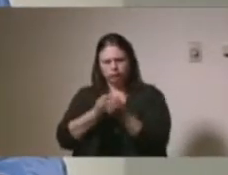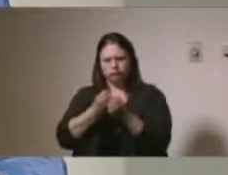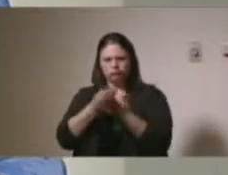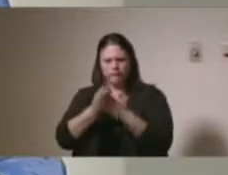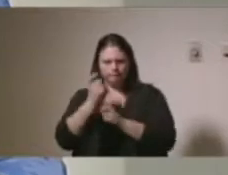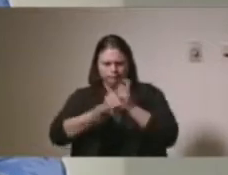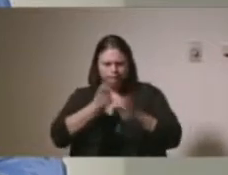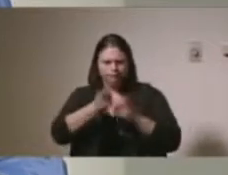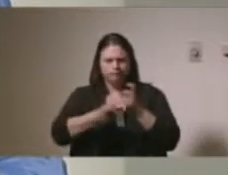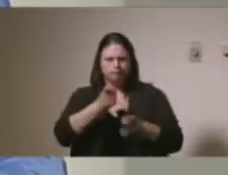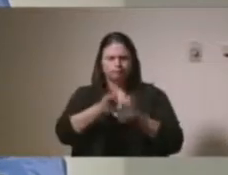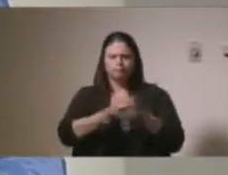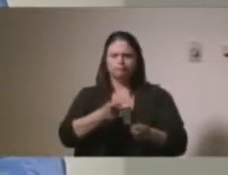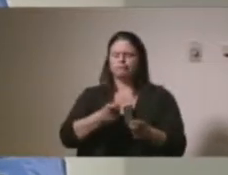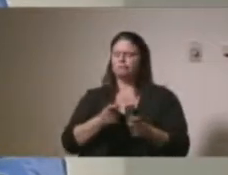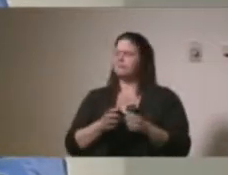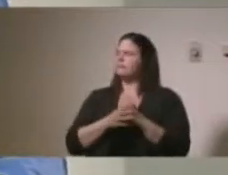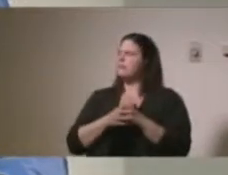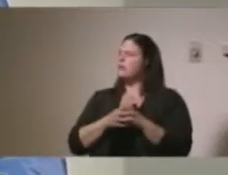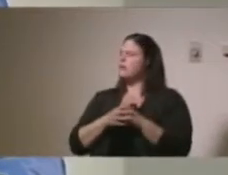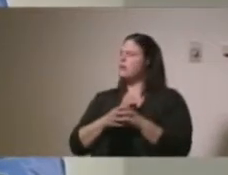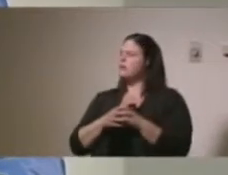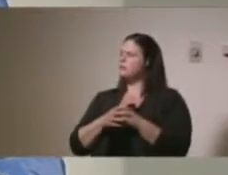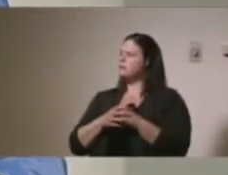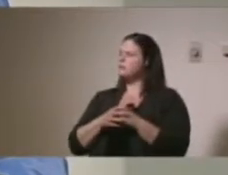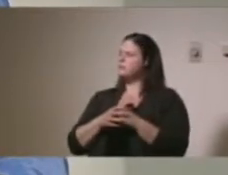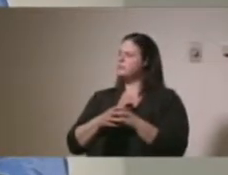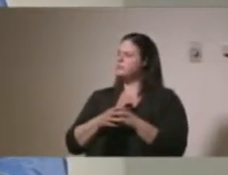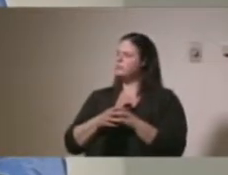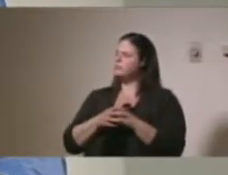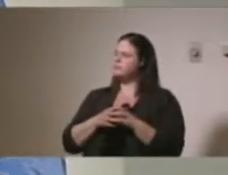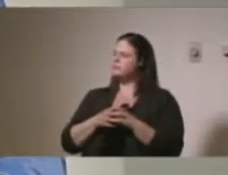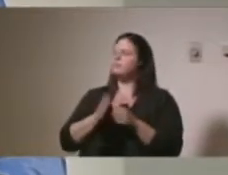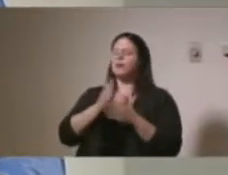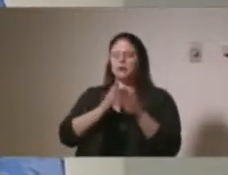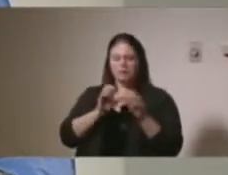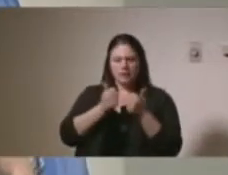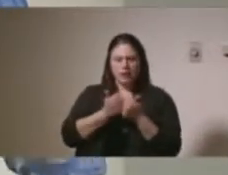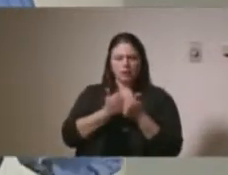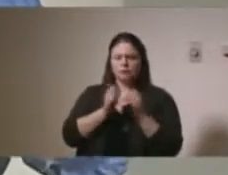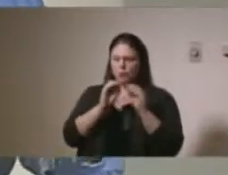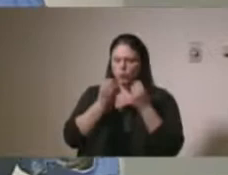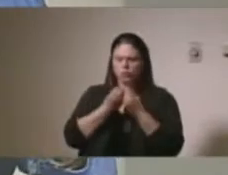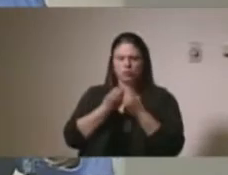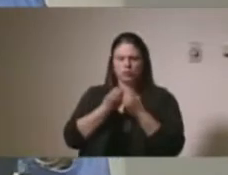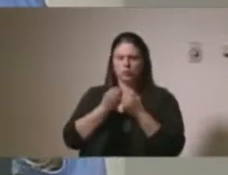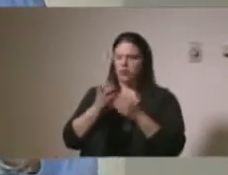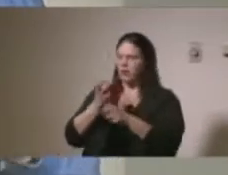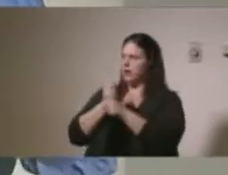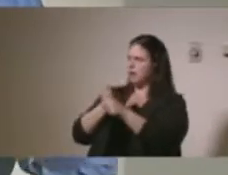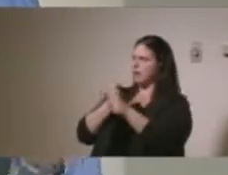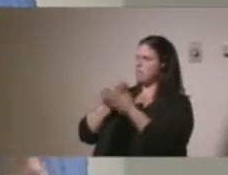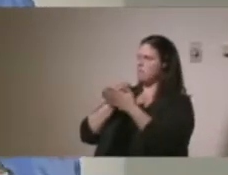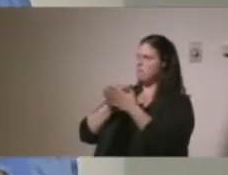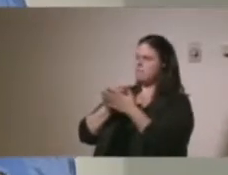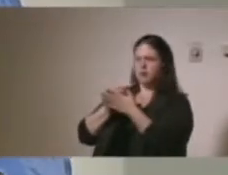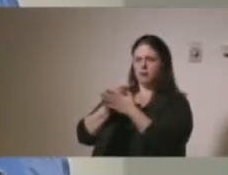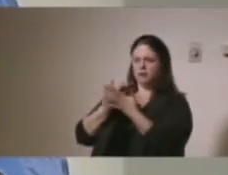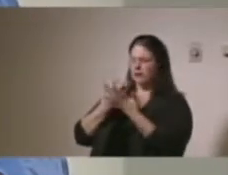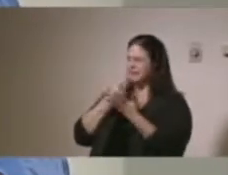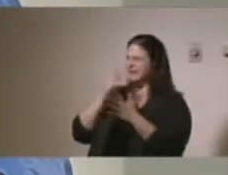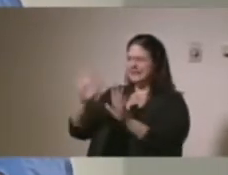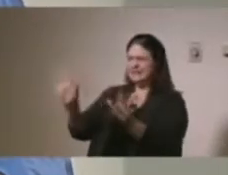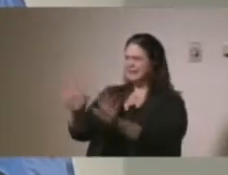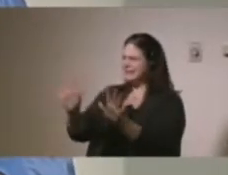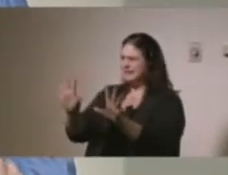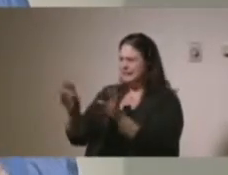even, some of their agencies and organizations are actually funded by the United Way. They said, we don't need more charity. What we actually need is we need